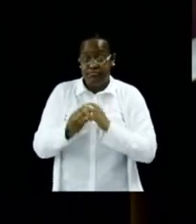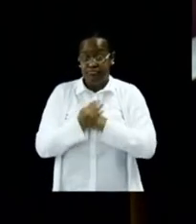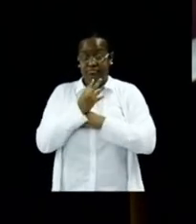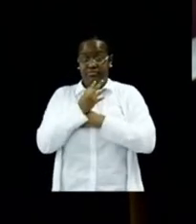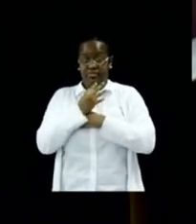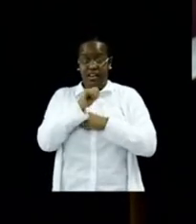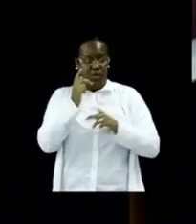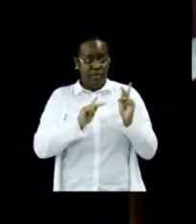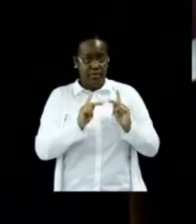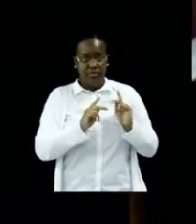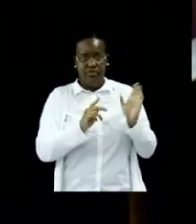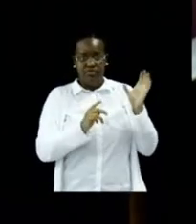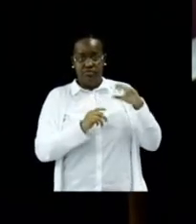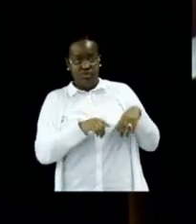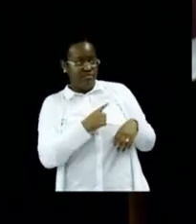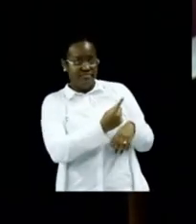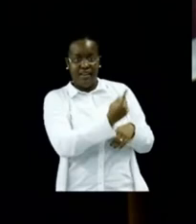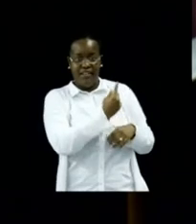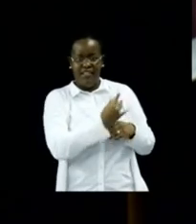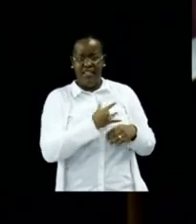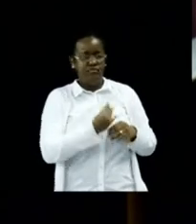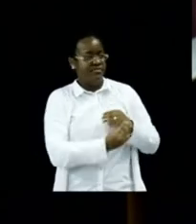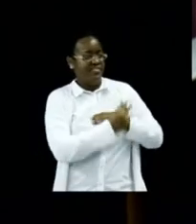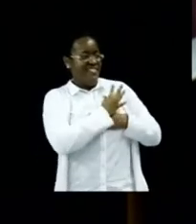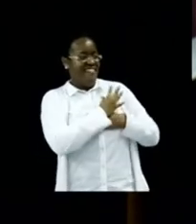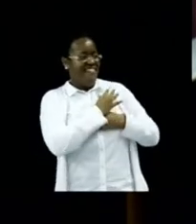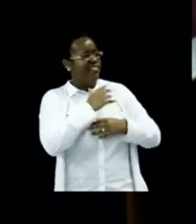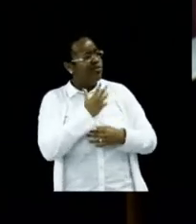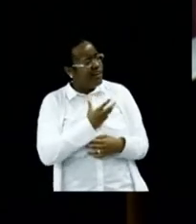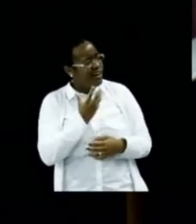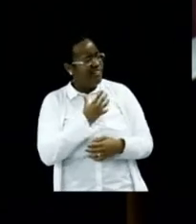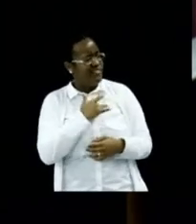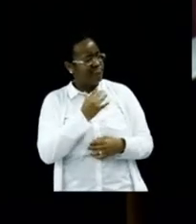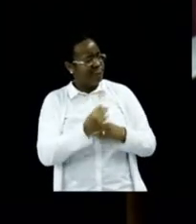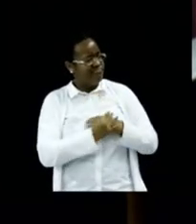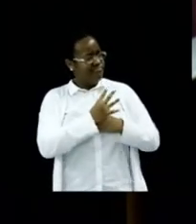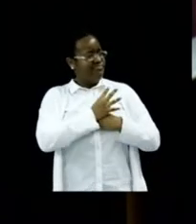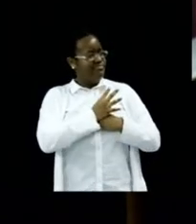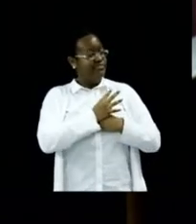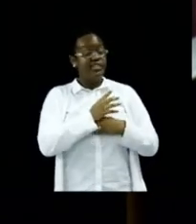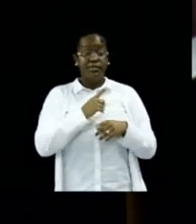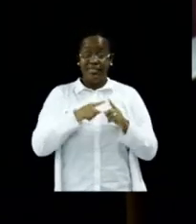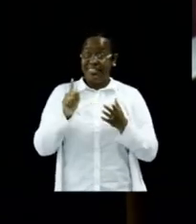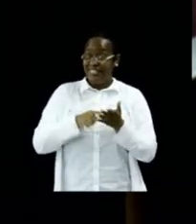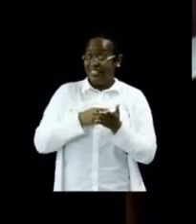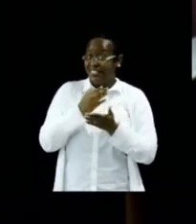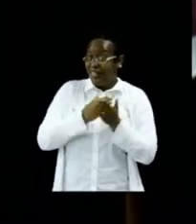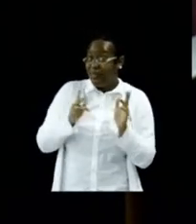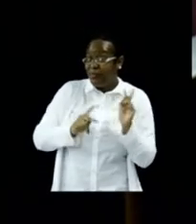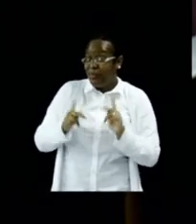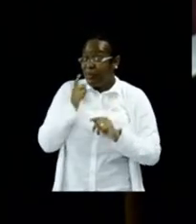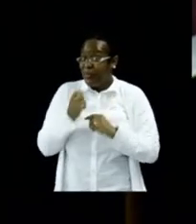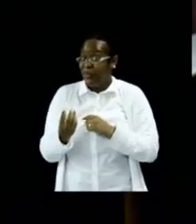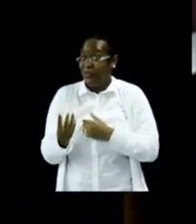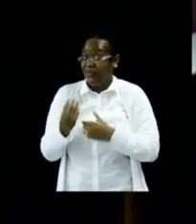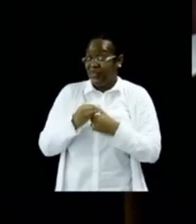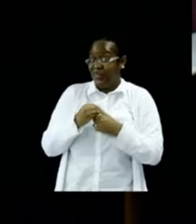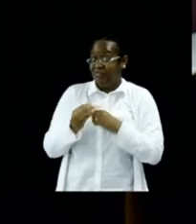even know you inspire you. Well, I want to tell you some of the people that had a hand in inspiring